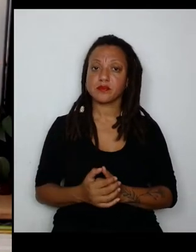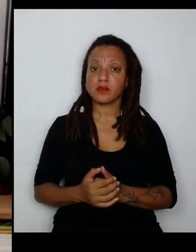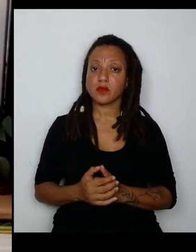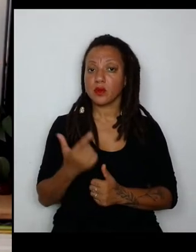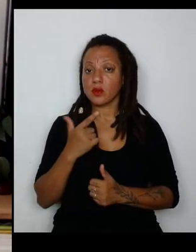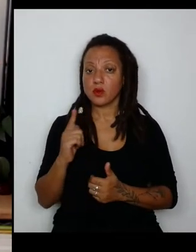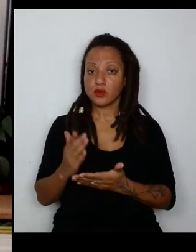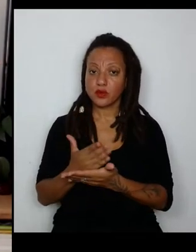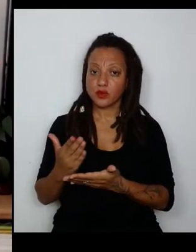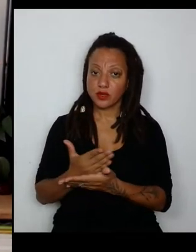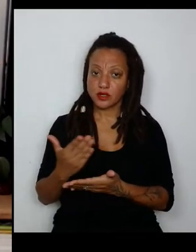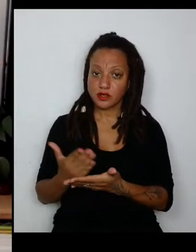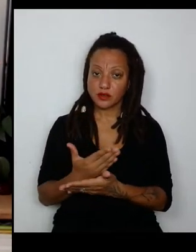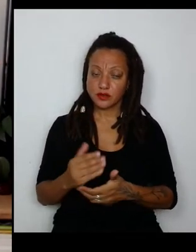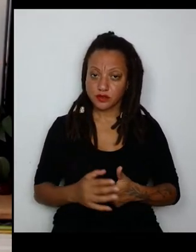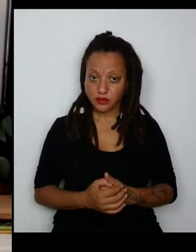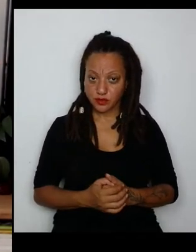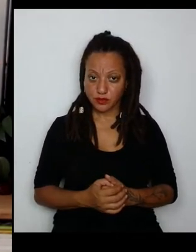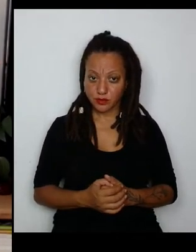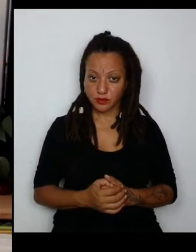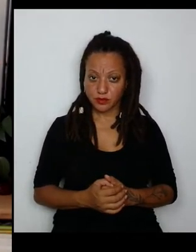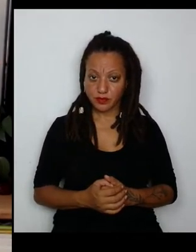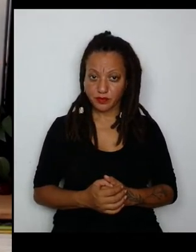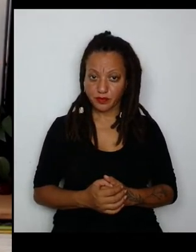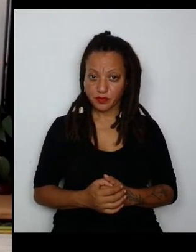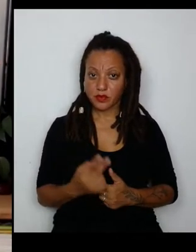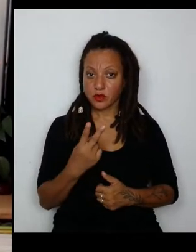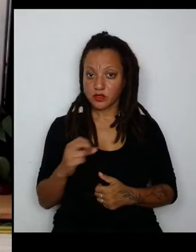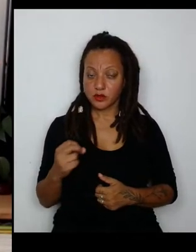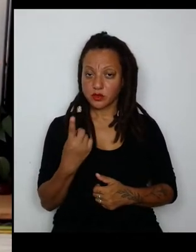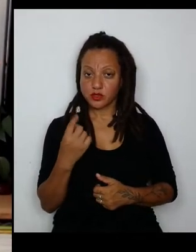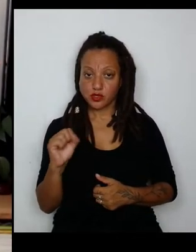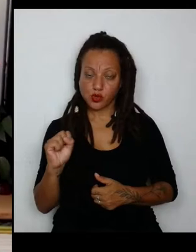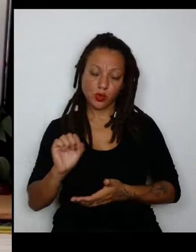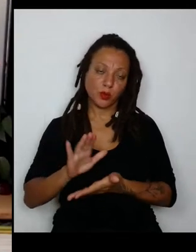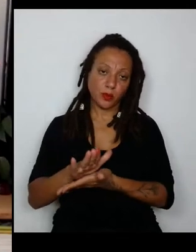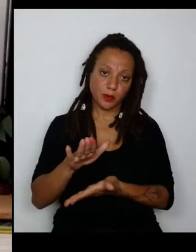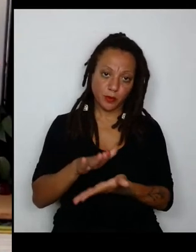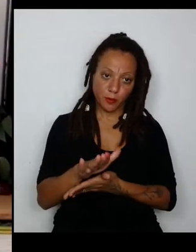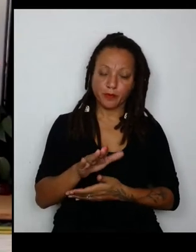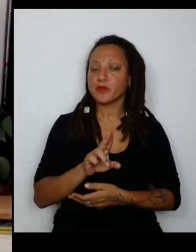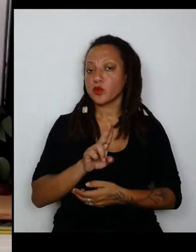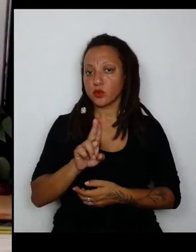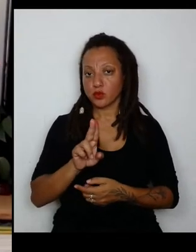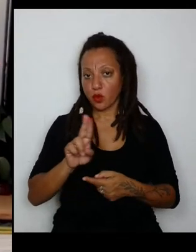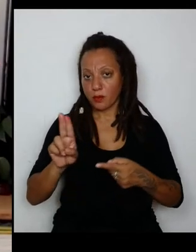perspectives after post-modernism from 2018.